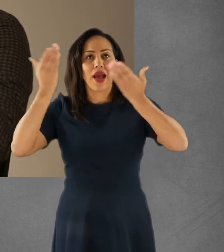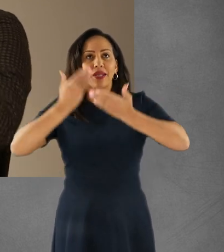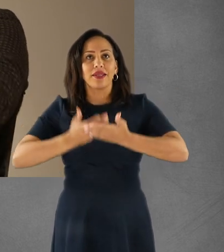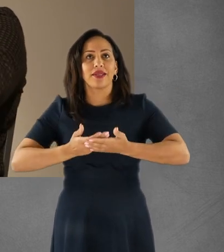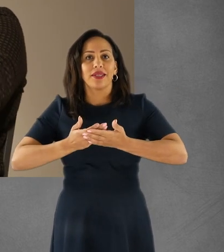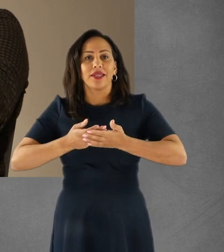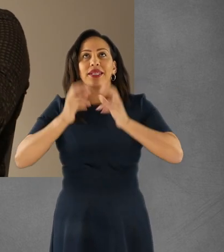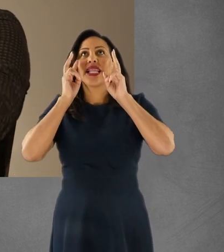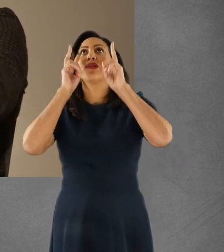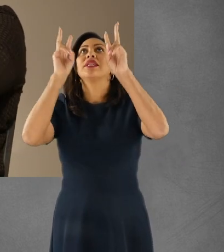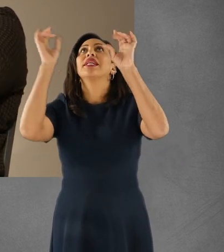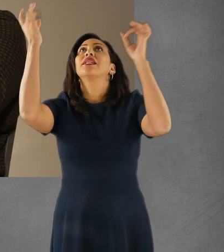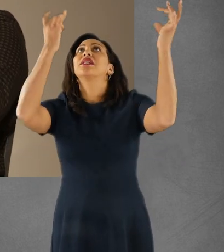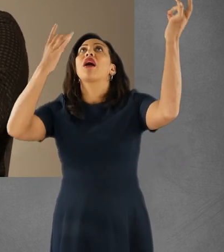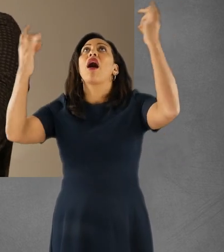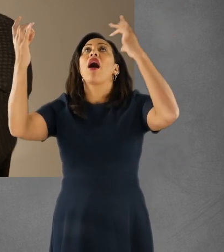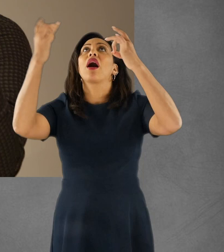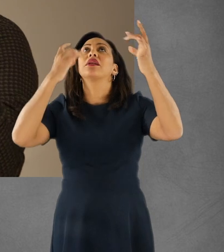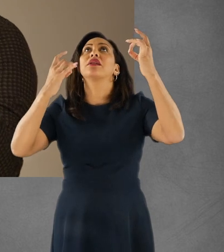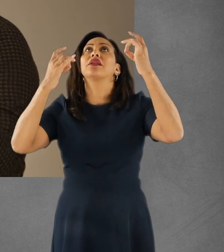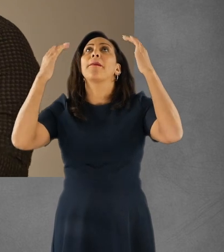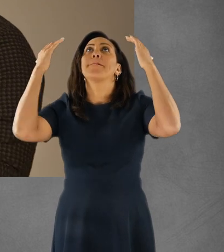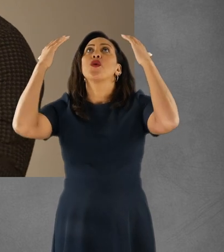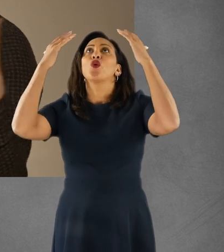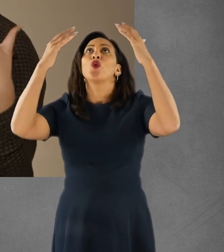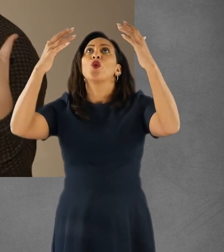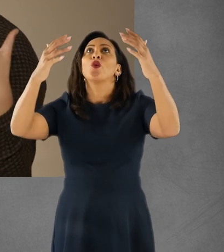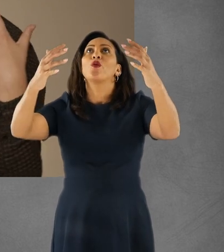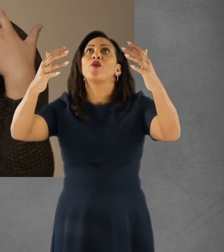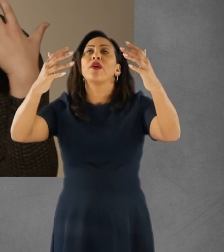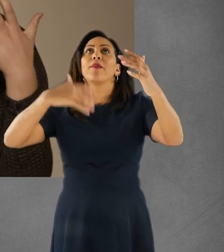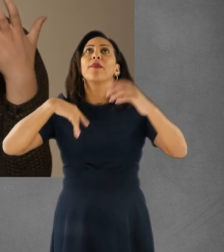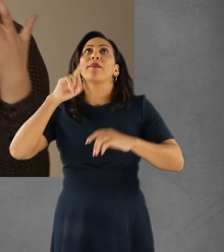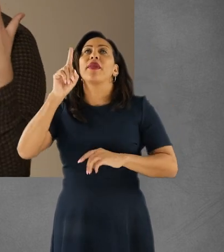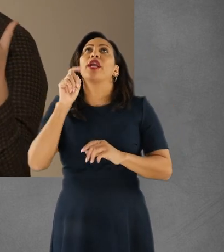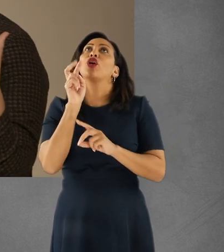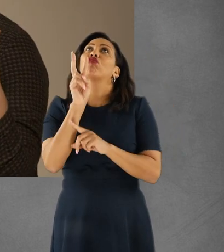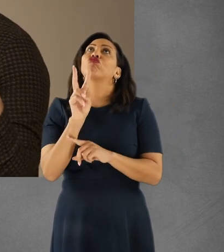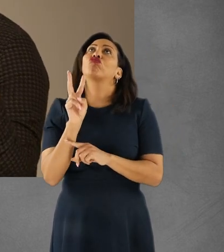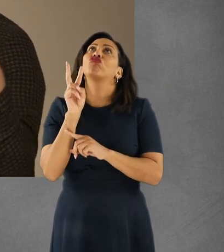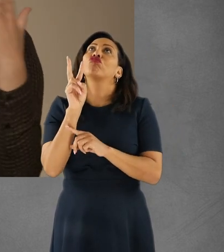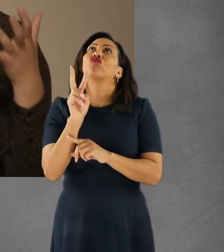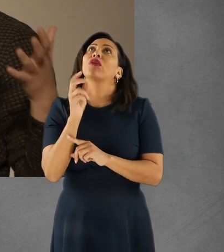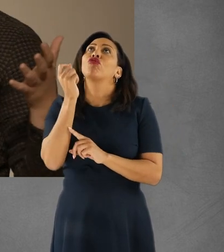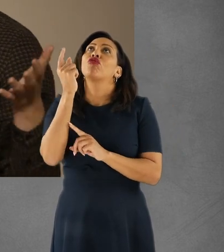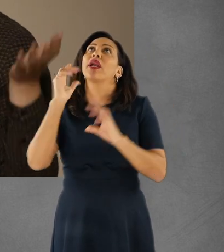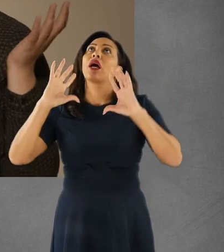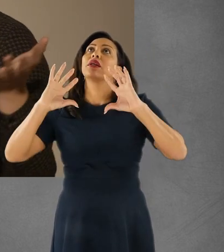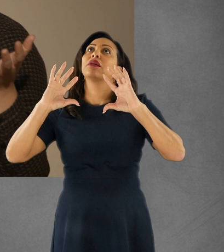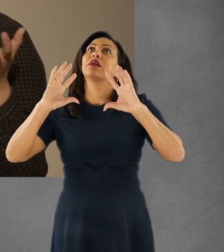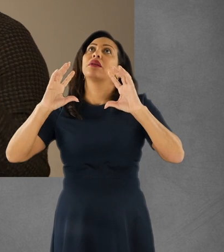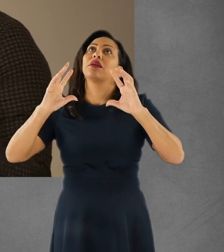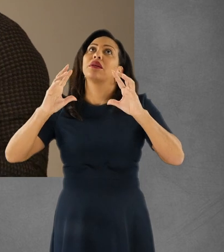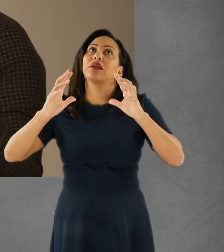perceive that what is moving is not the stars, but the earth. And I think that is the experience that we want everyone to have in